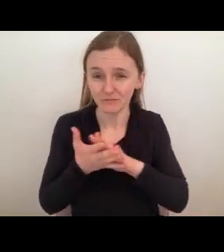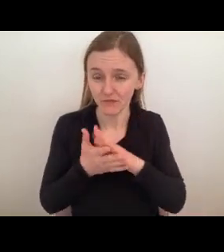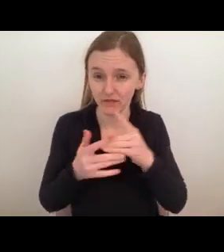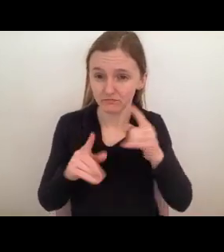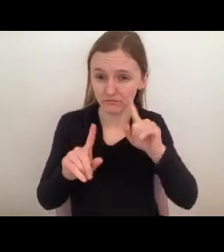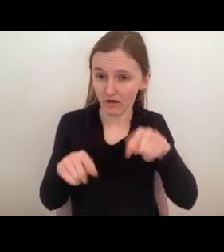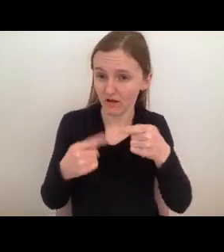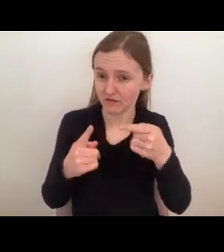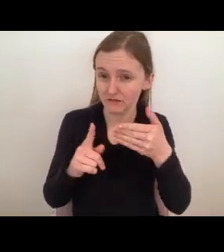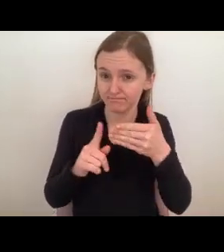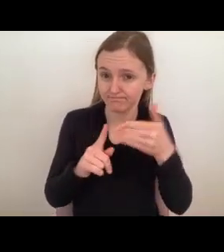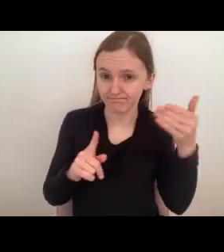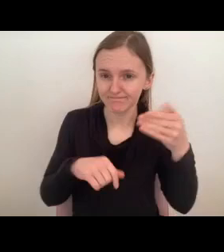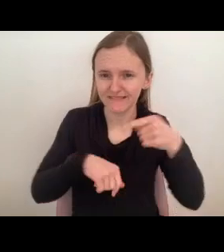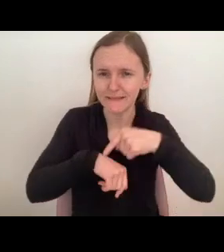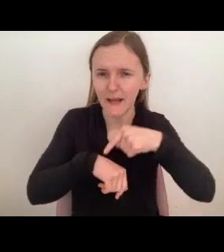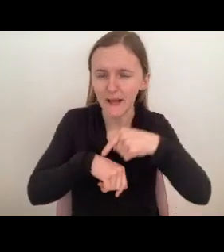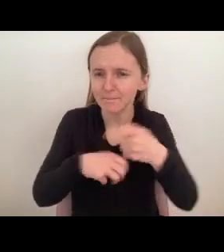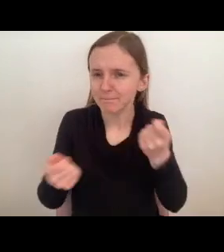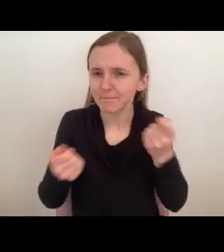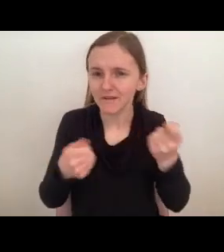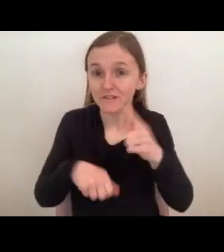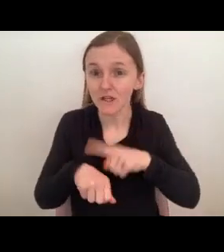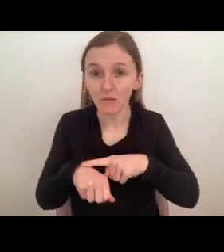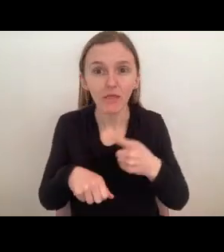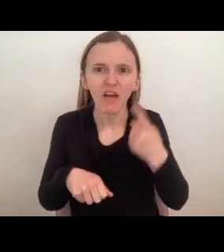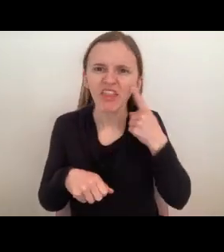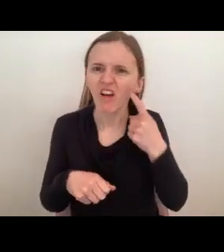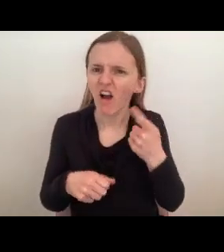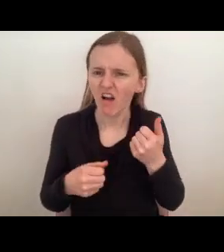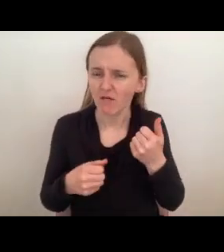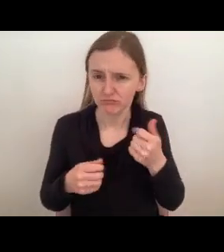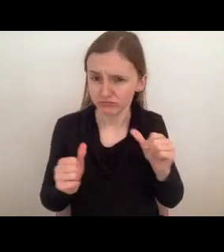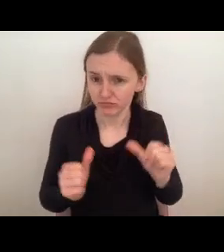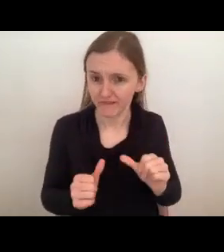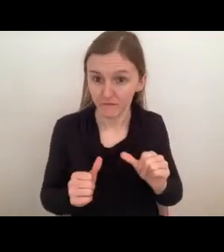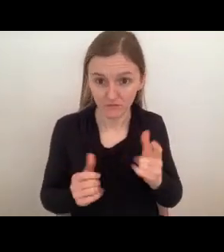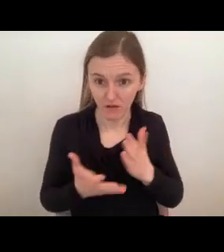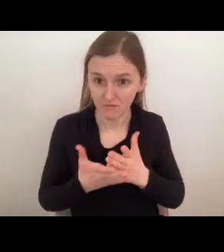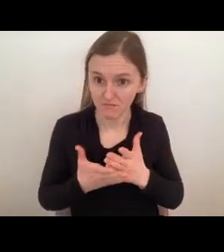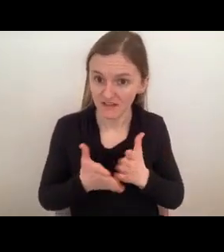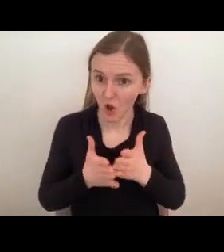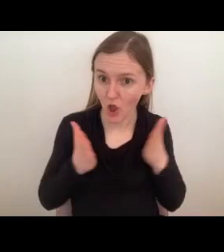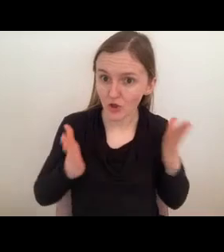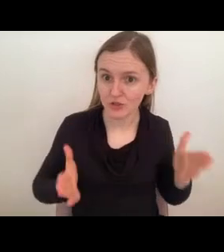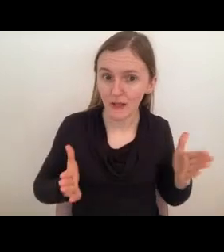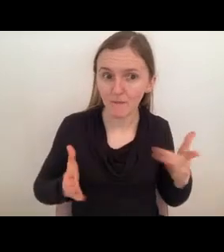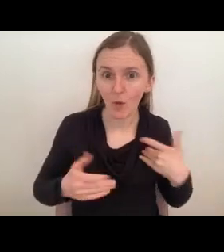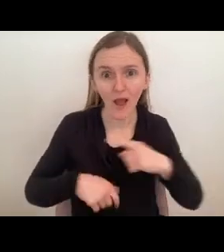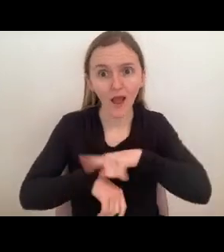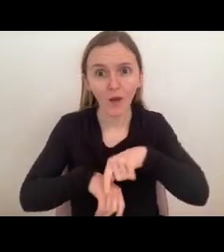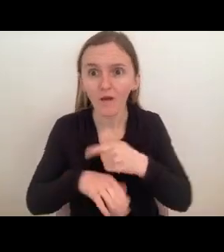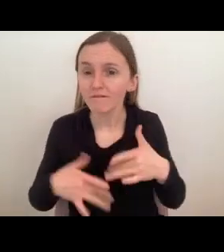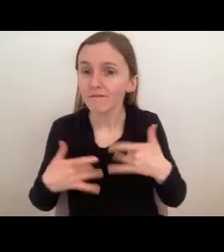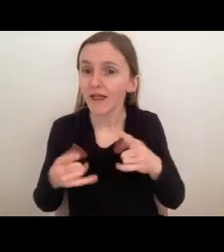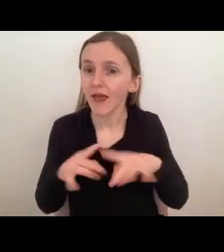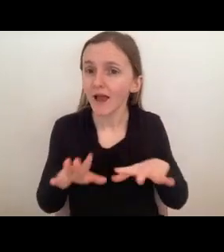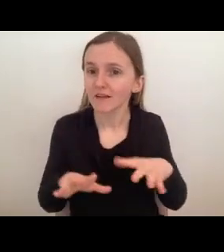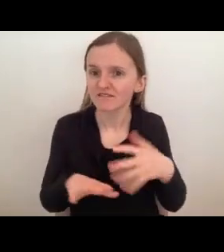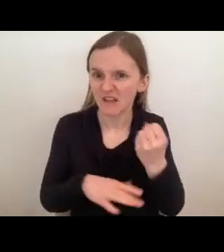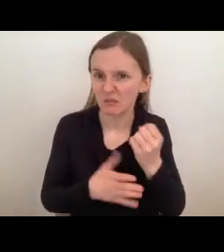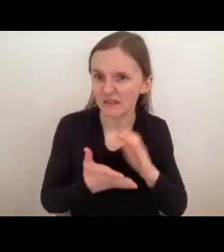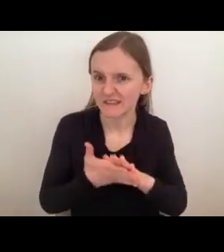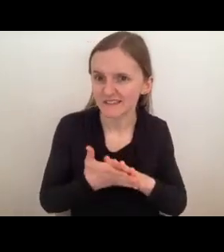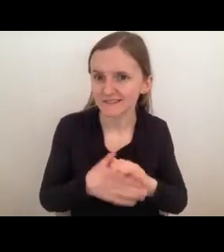or overestimate how much time has passed. You know, an hour might feel like 10 minutes, or 10 minutes might feel like an hour. We can see